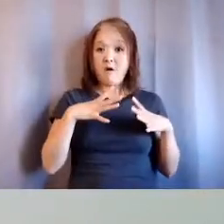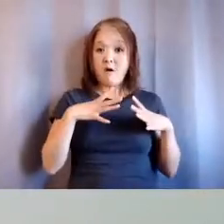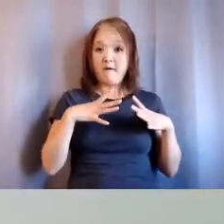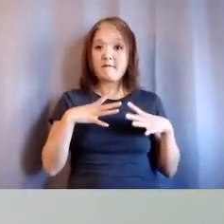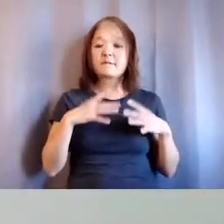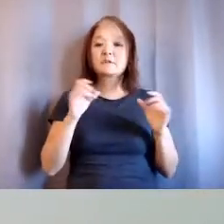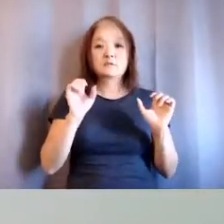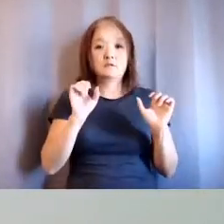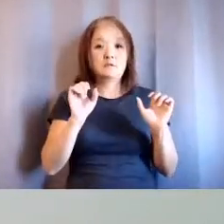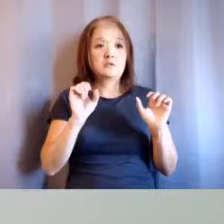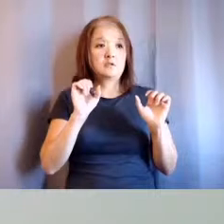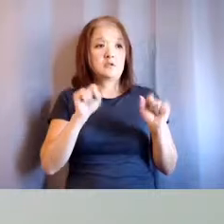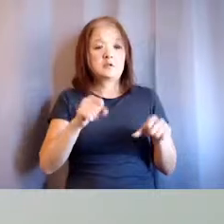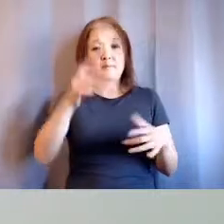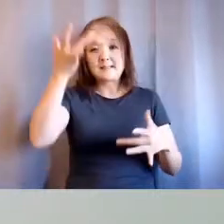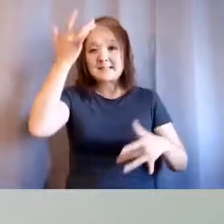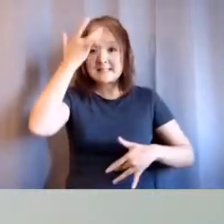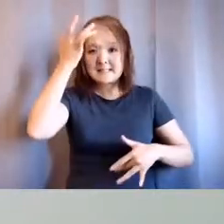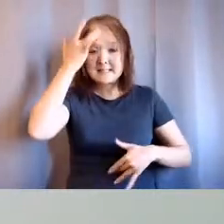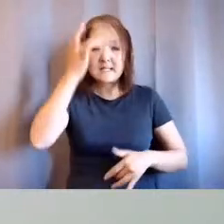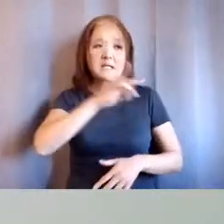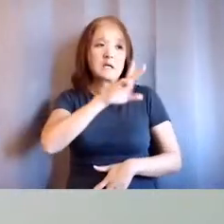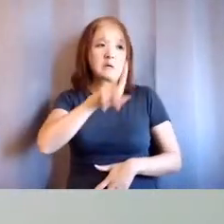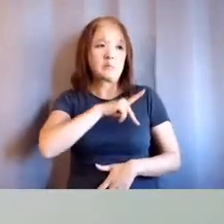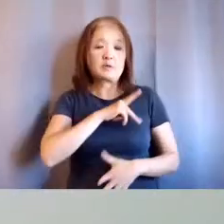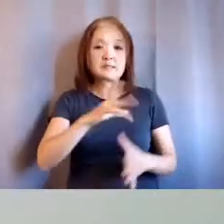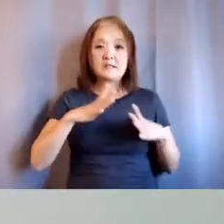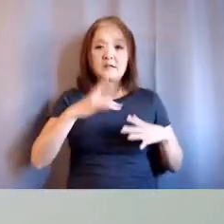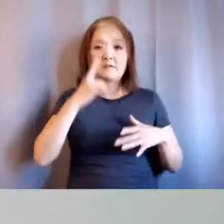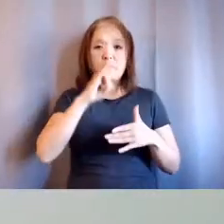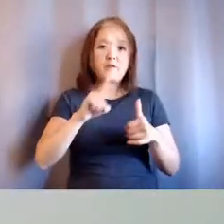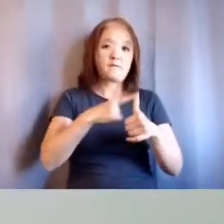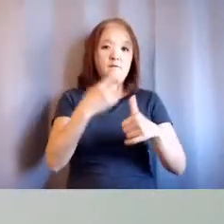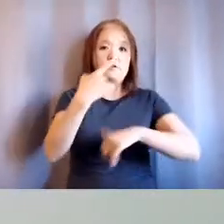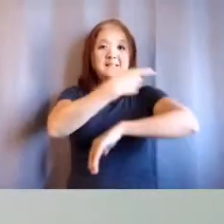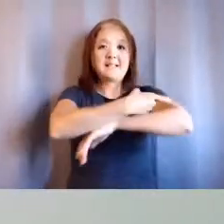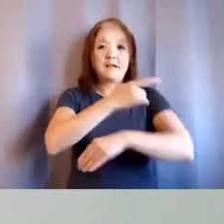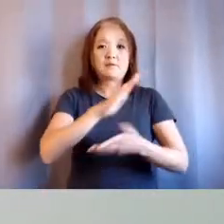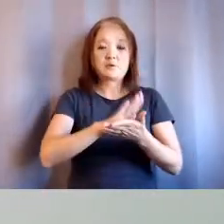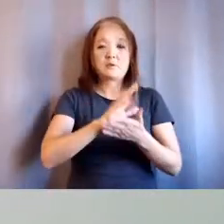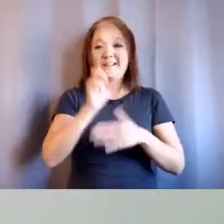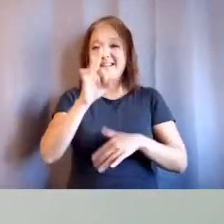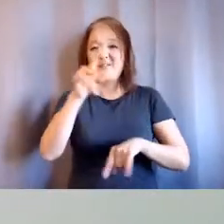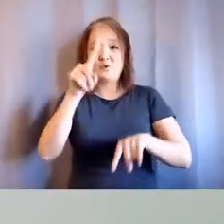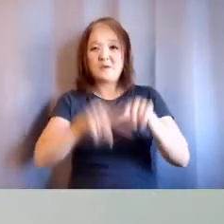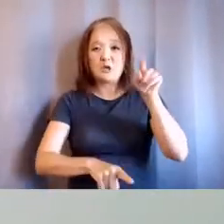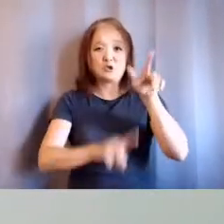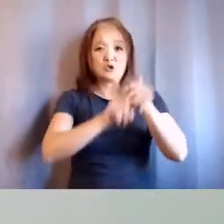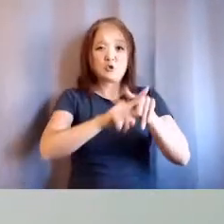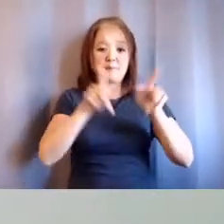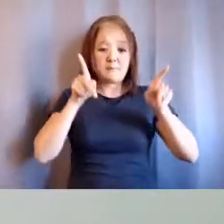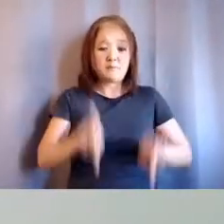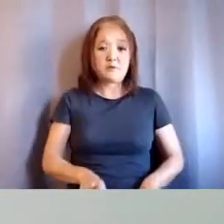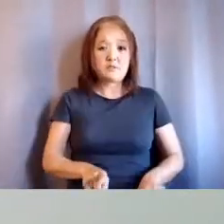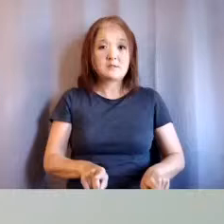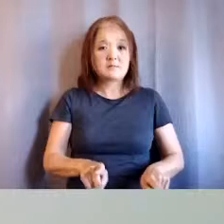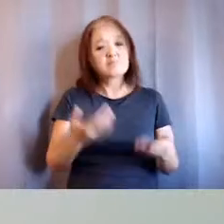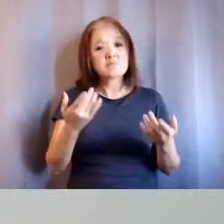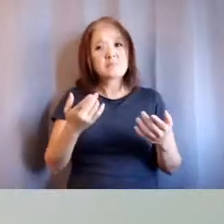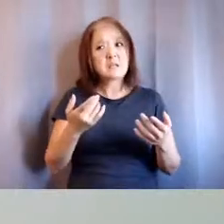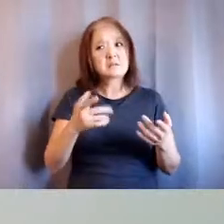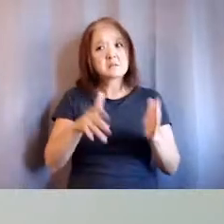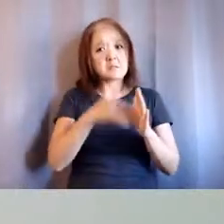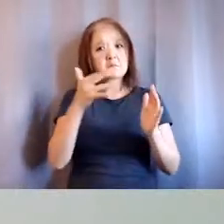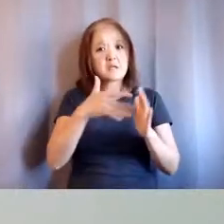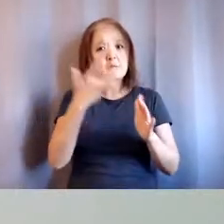potentially be on a sick leave or a personal leave on that first day of school if you can't report in person. And we have people that happens to them, you know,